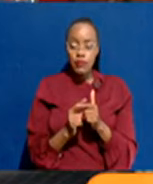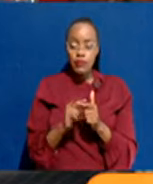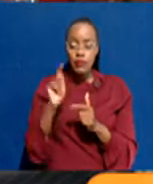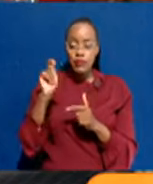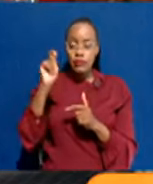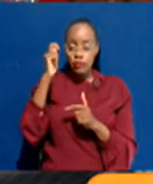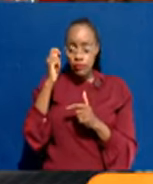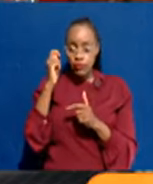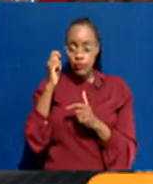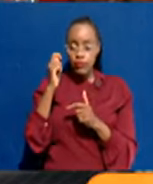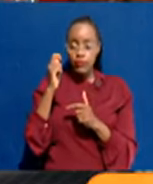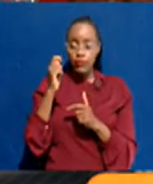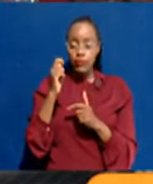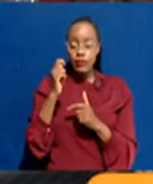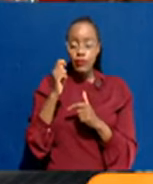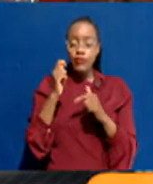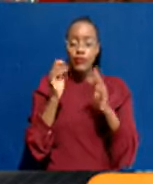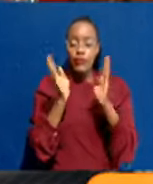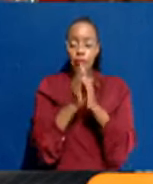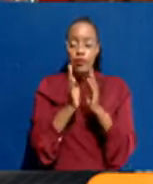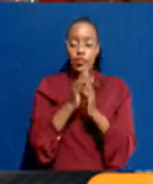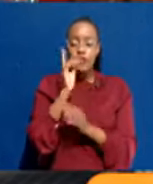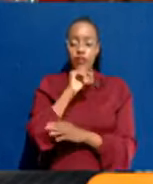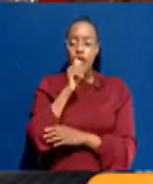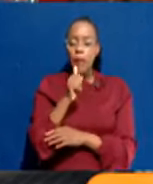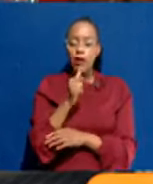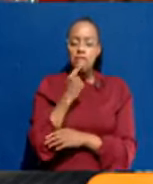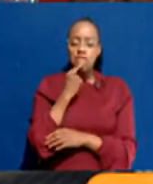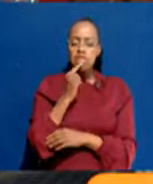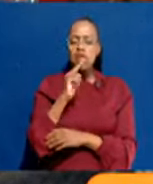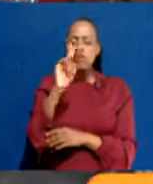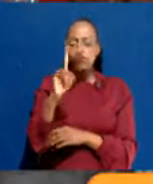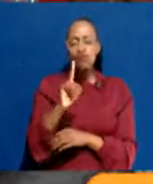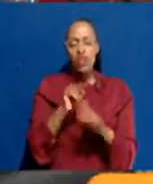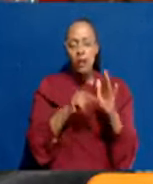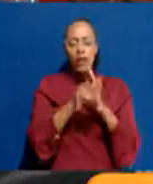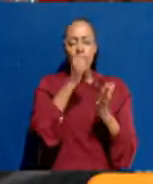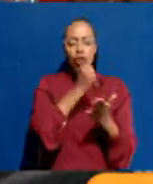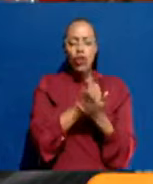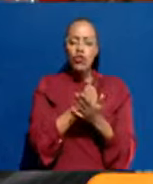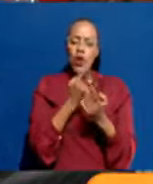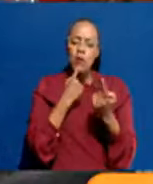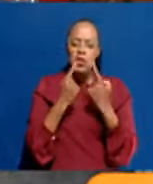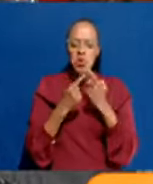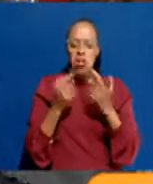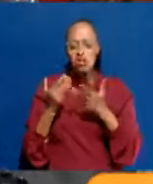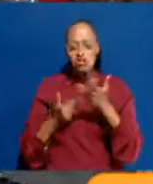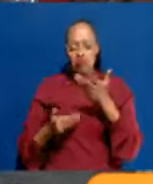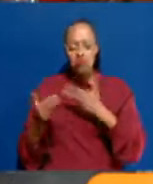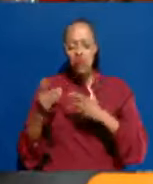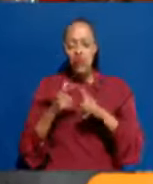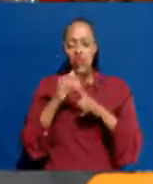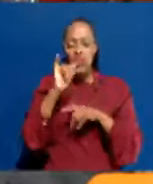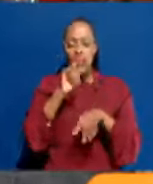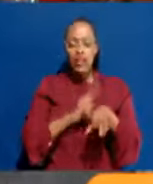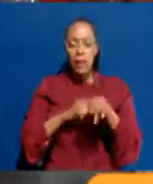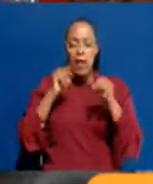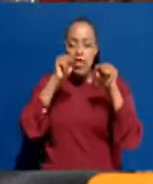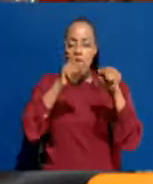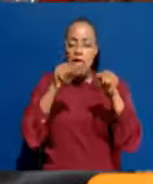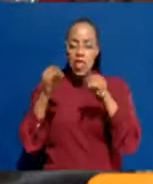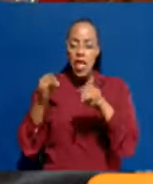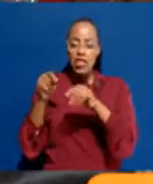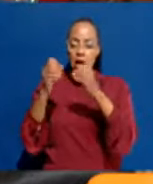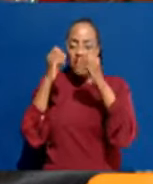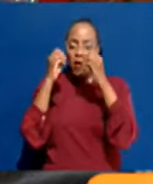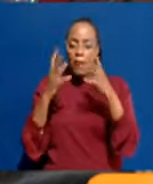President was meeting and not finished. I told Prime Minister, you come to my office, let's talk a bit. This is the time I was being accused of a lot of